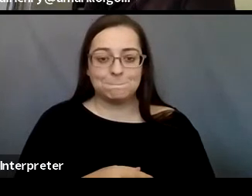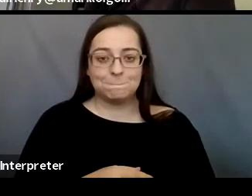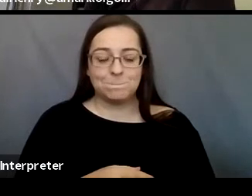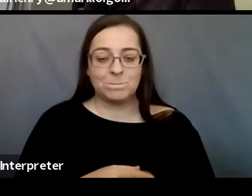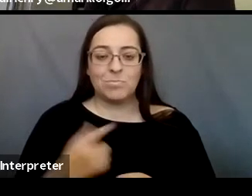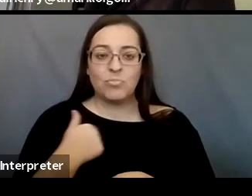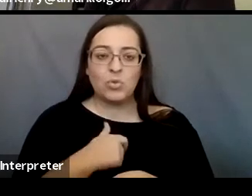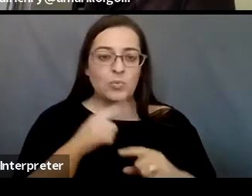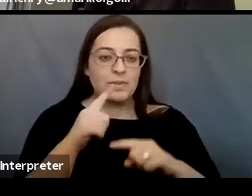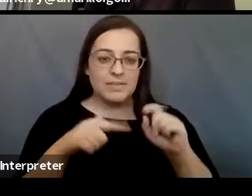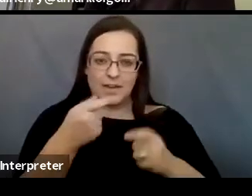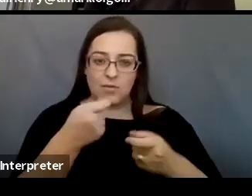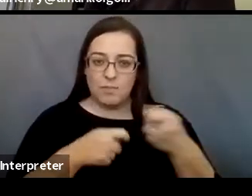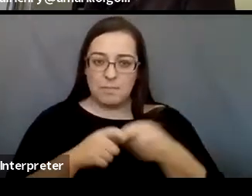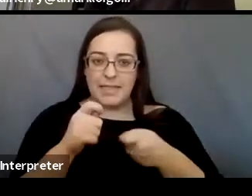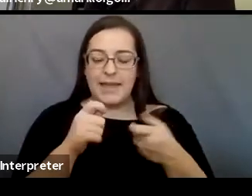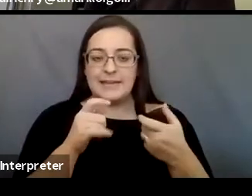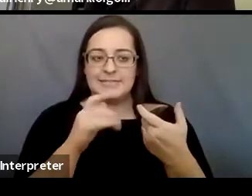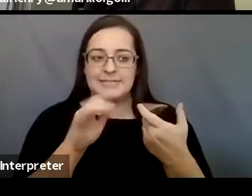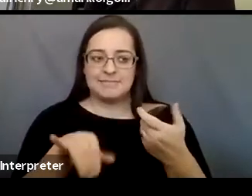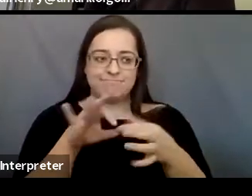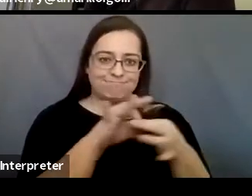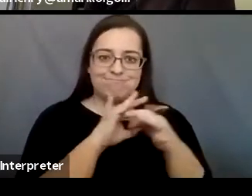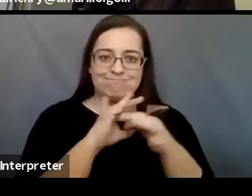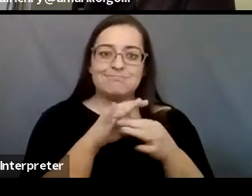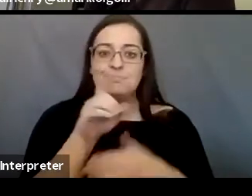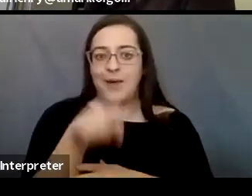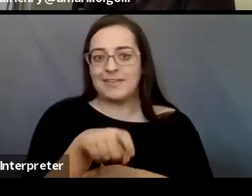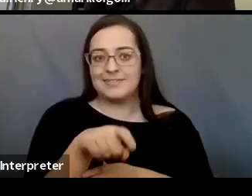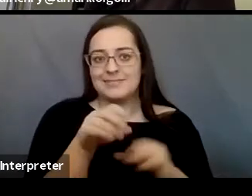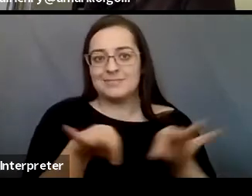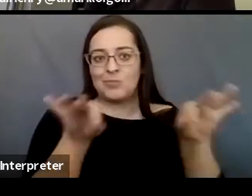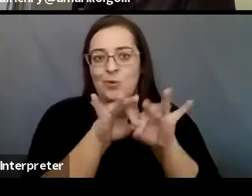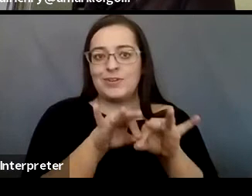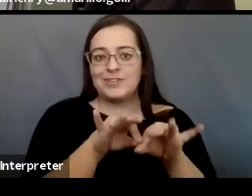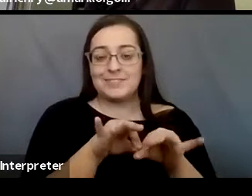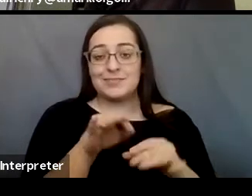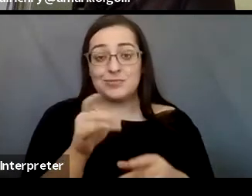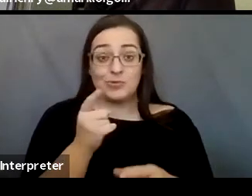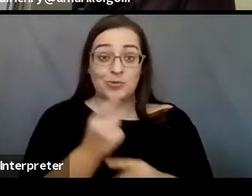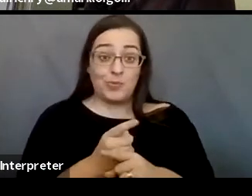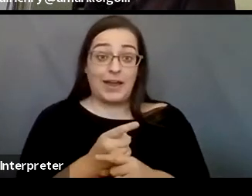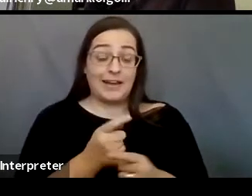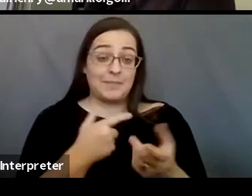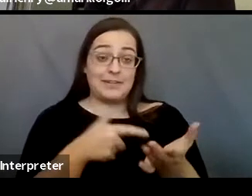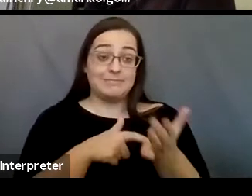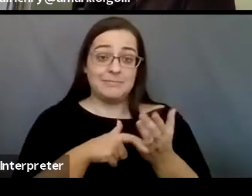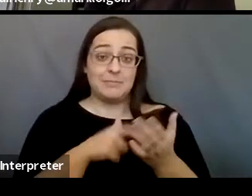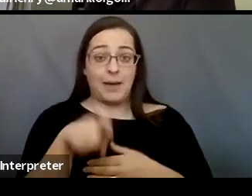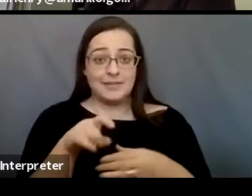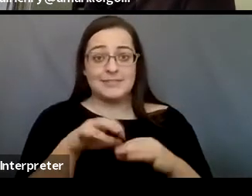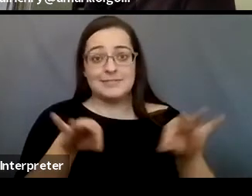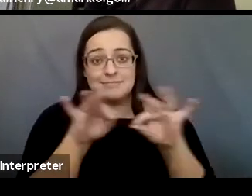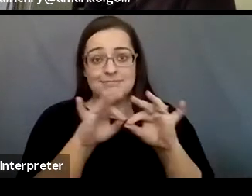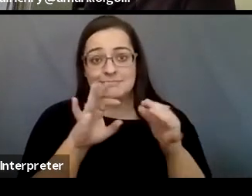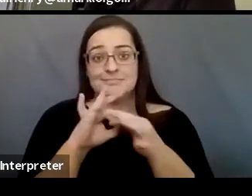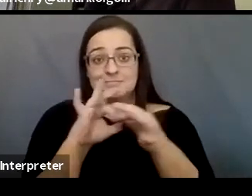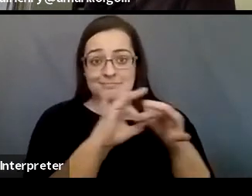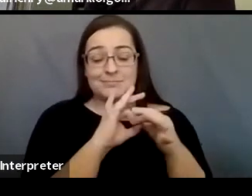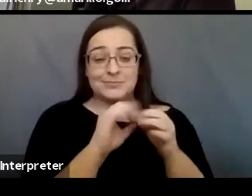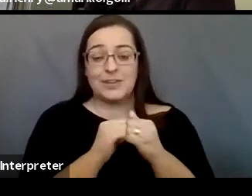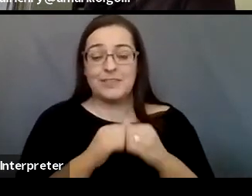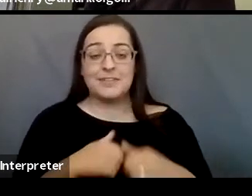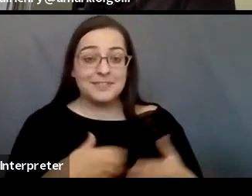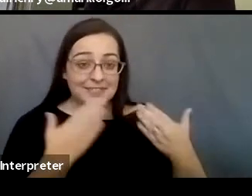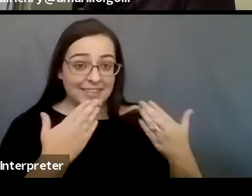We can't replace coordination and working together. So that's going to, you're right, it's essential. We can't go without it. Thank